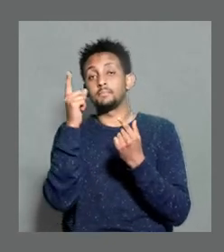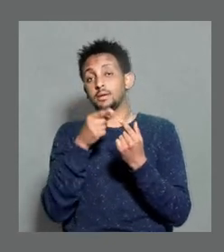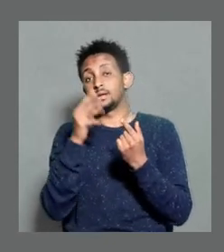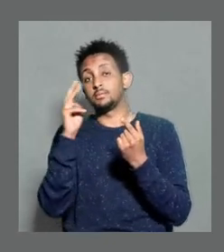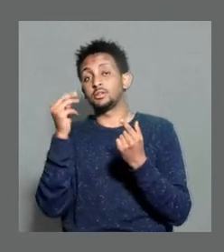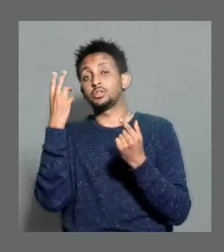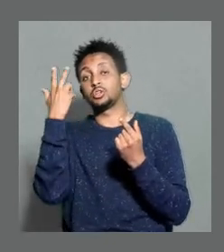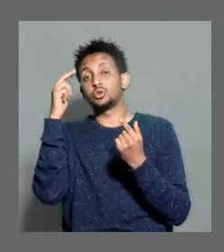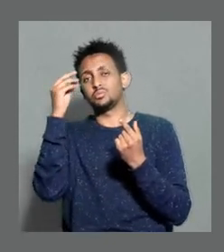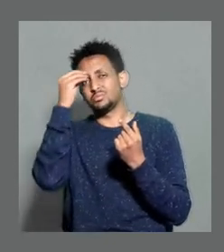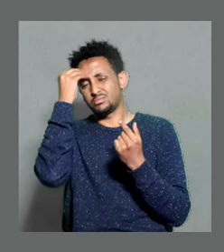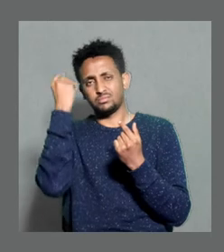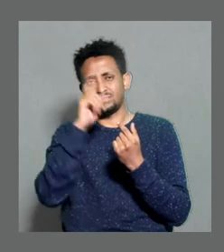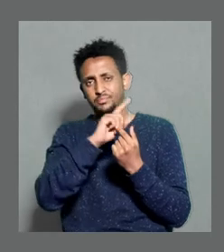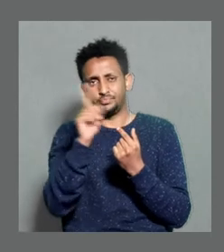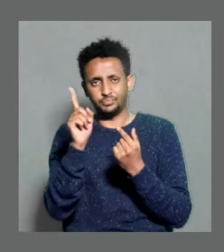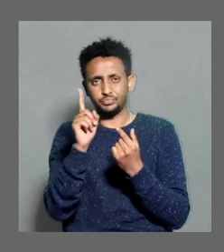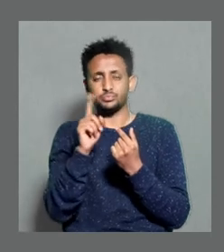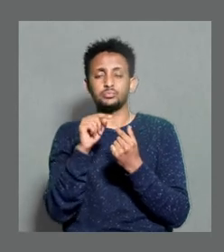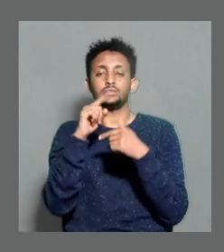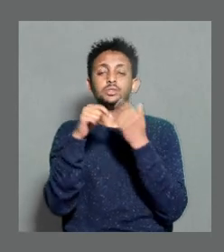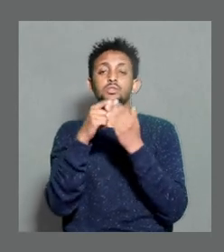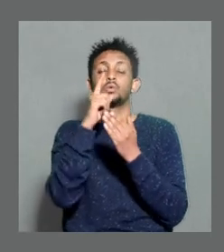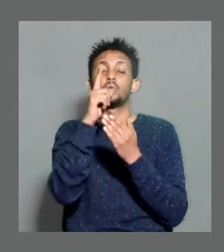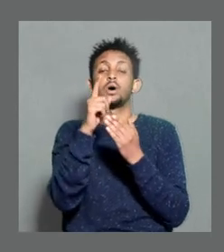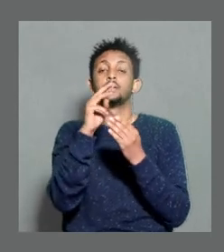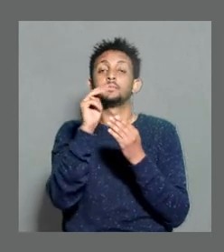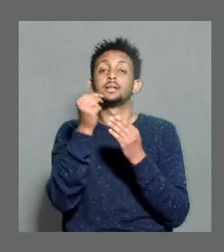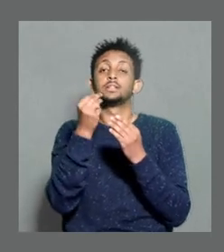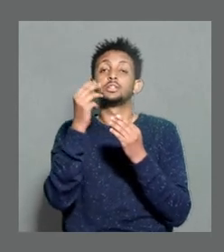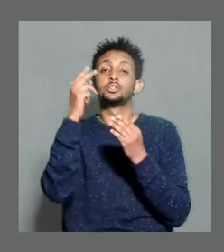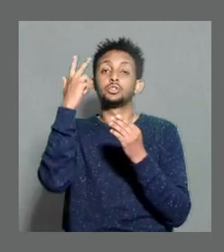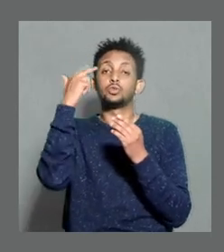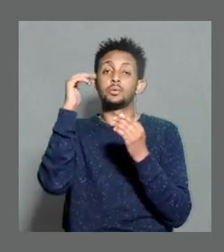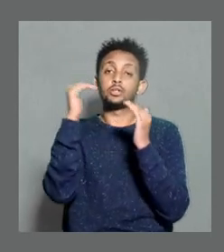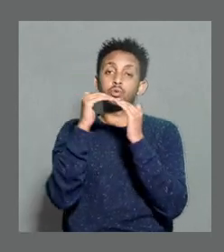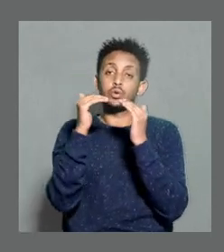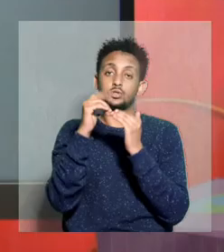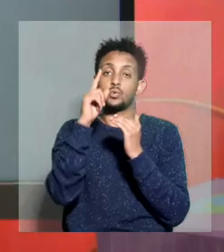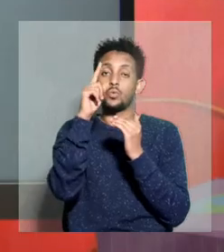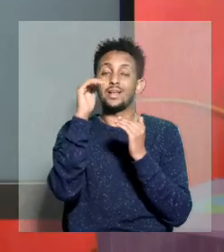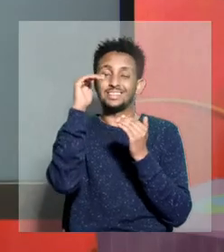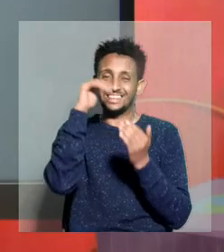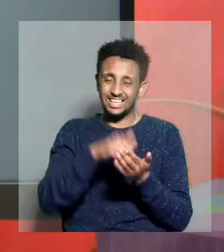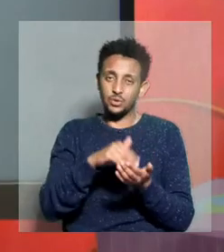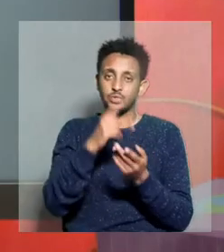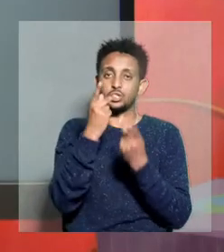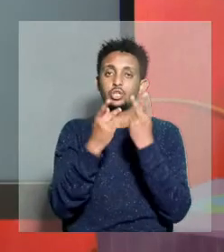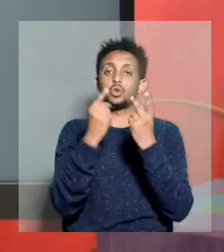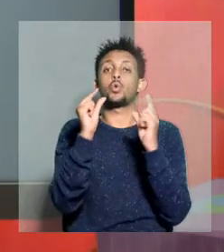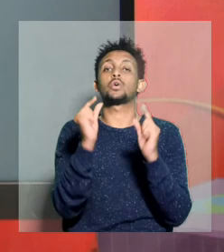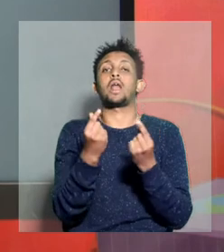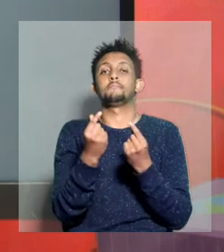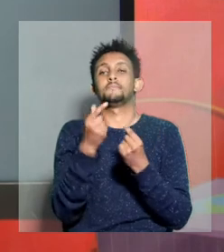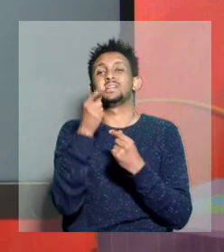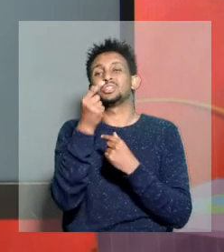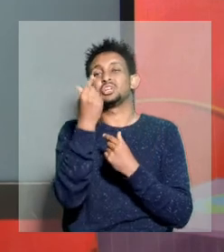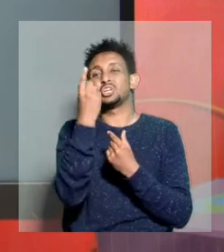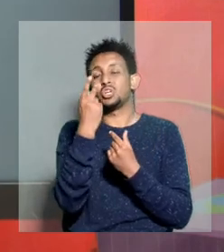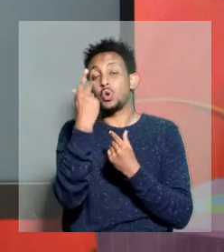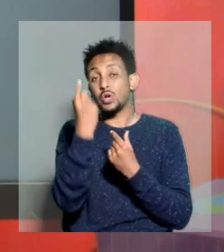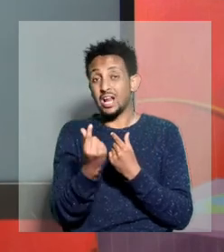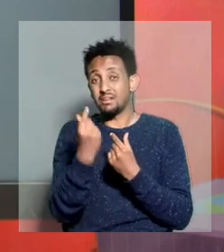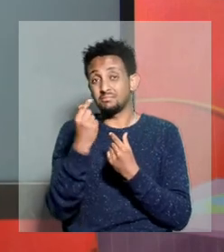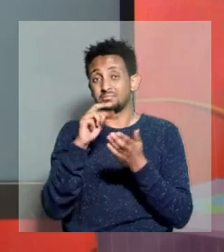meter cube. Don't forget this expression. 1 gram per centimeter cube is equivalent to that of 1,000 kilogram. I know that kilogram